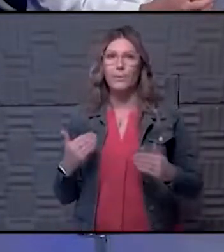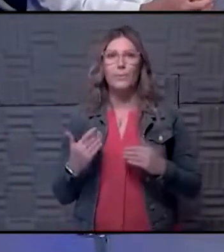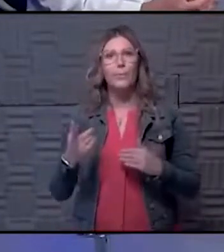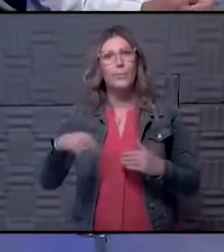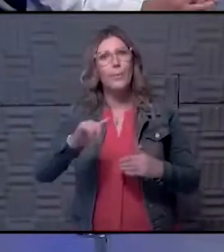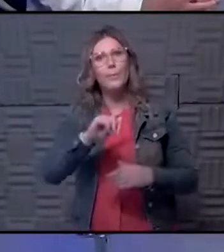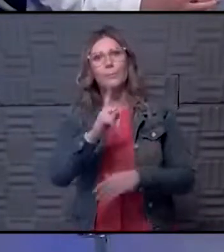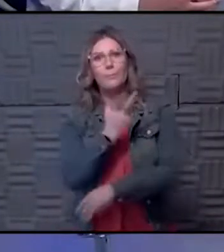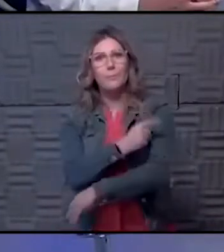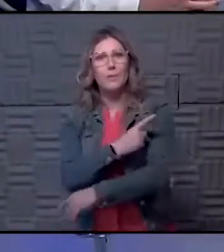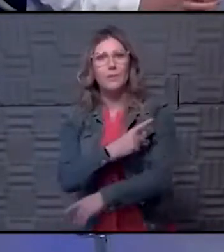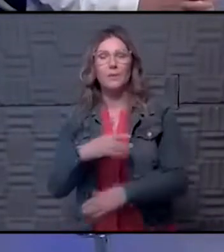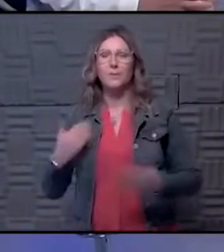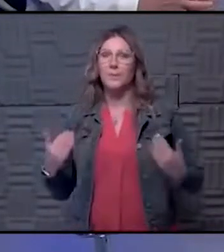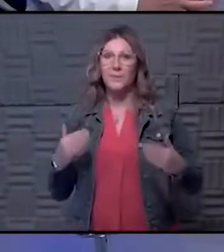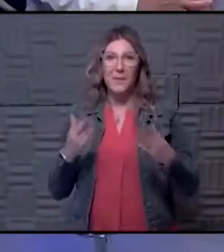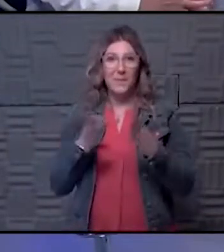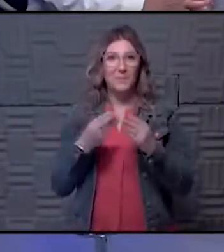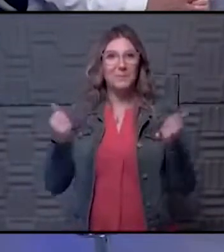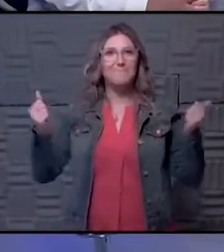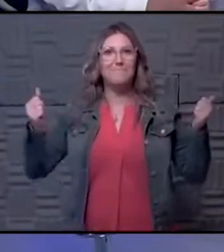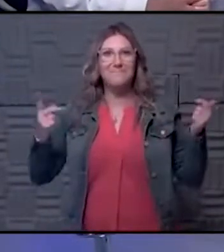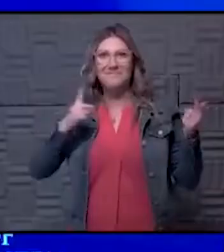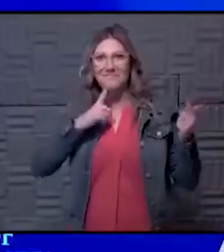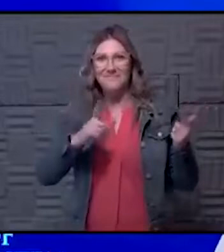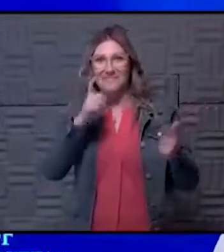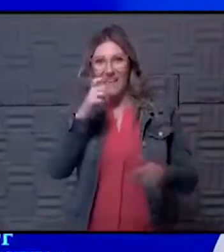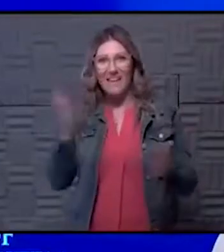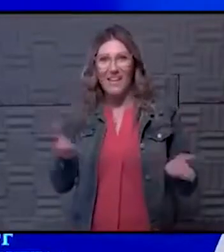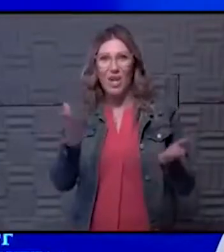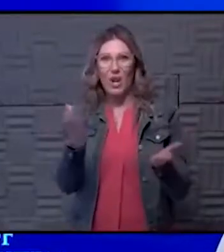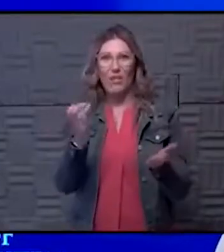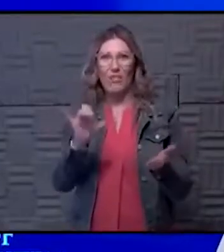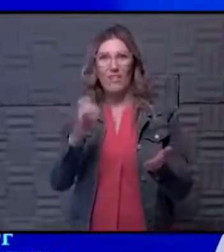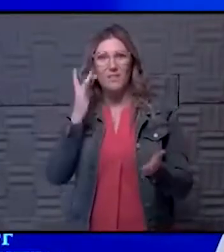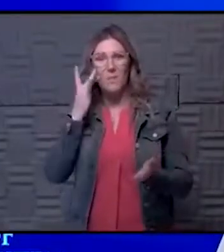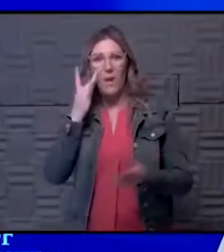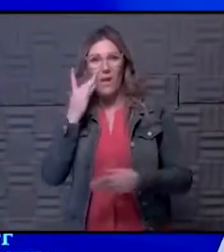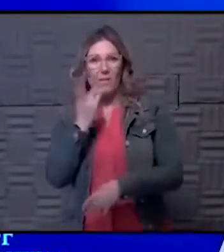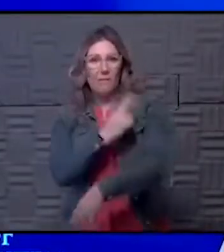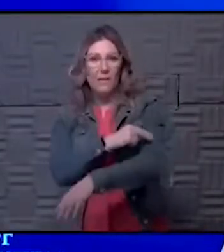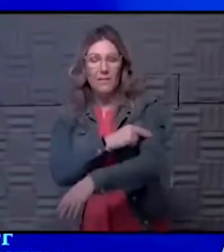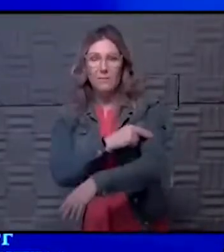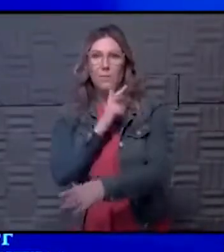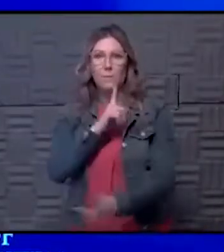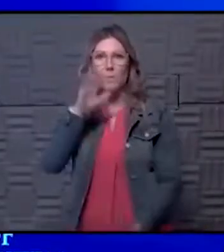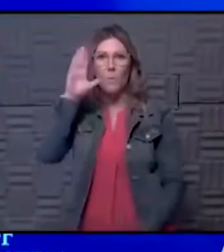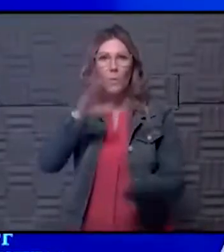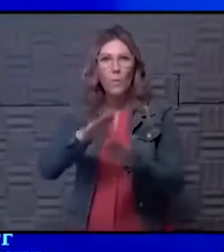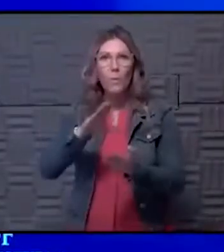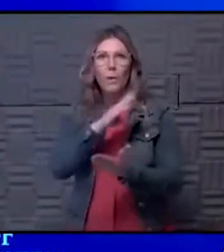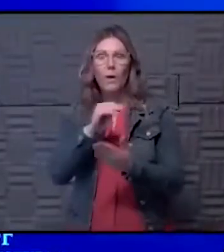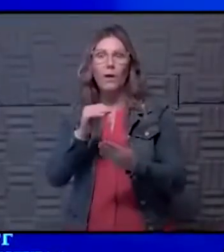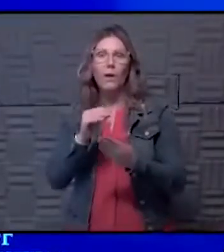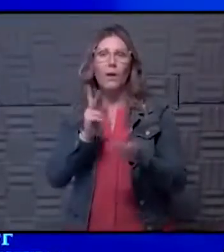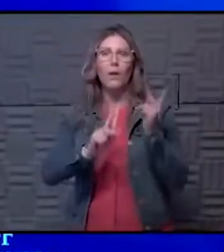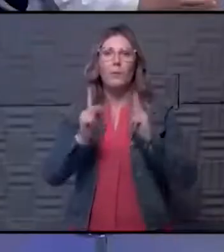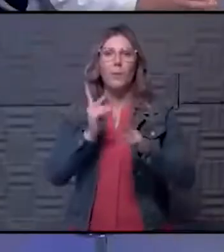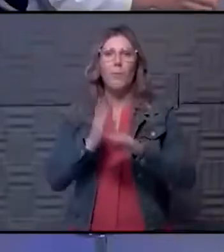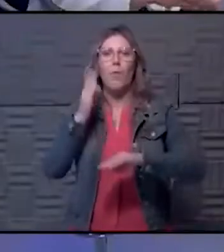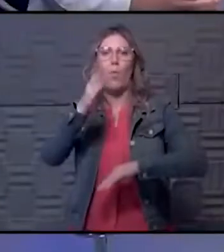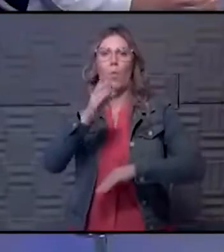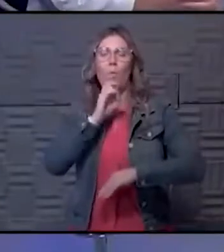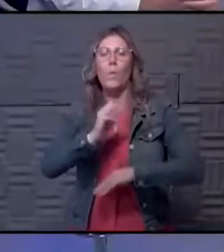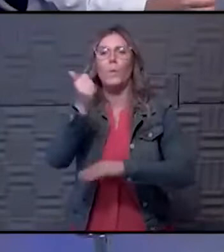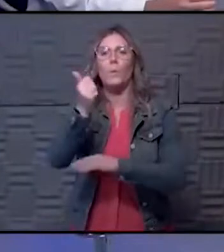just, they reached disappeared anyway. It's disappeared, which is why our hospitalization numbers in part are so low, along with anyone over the age of 60. But we are certainly working